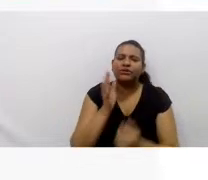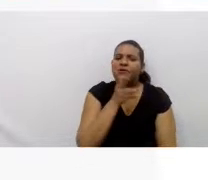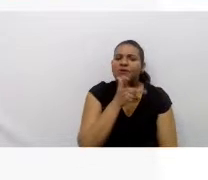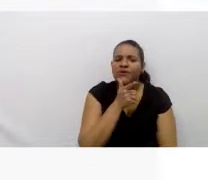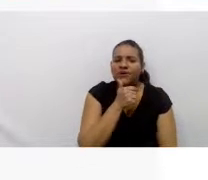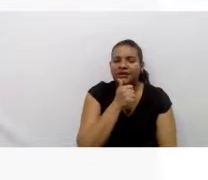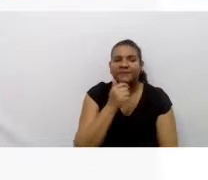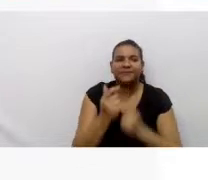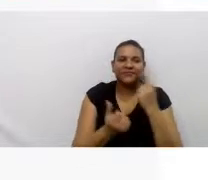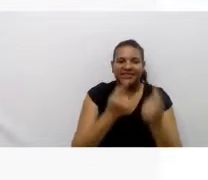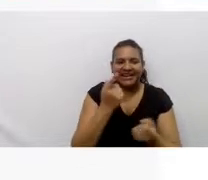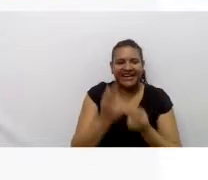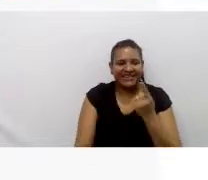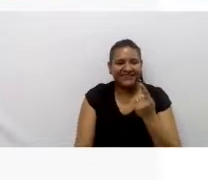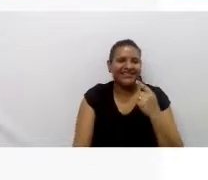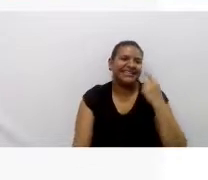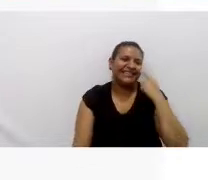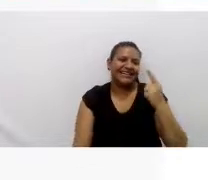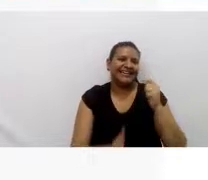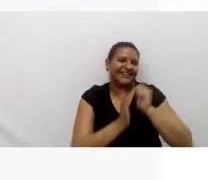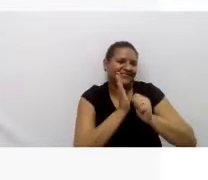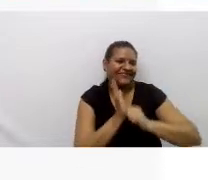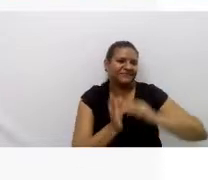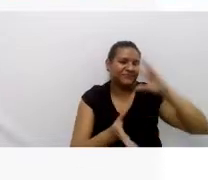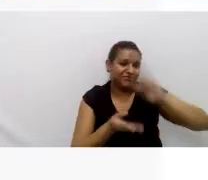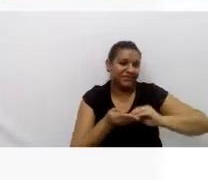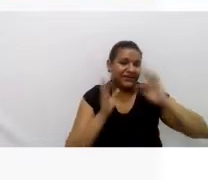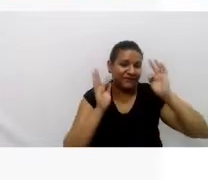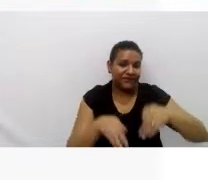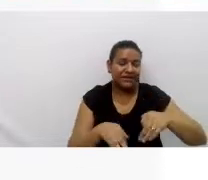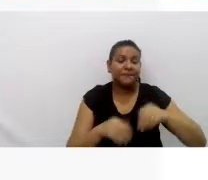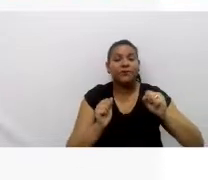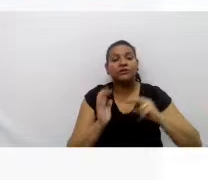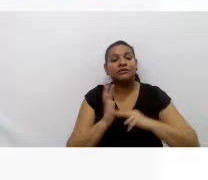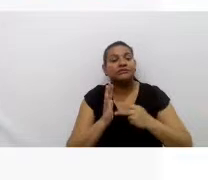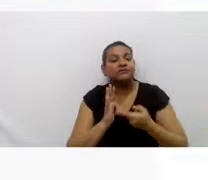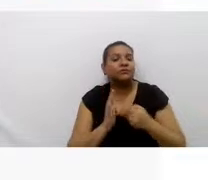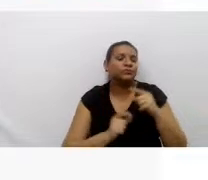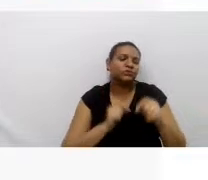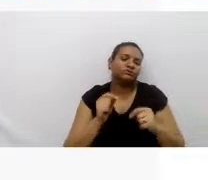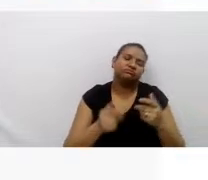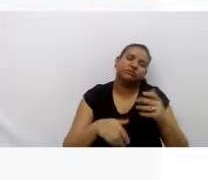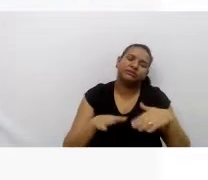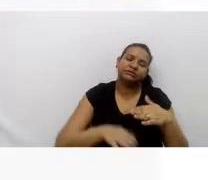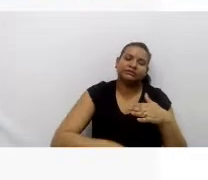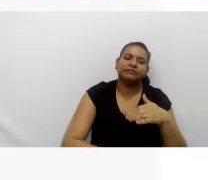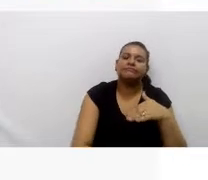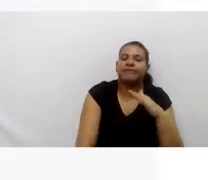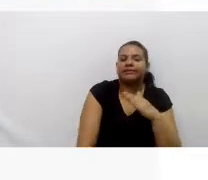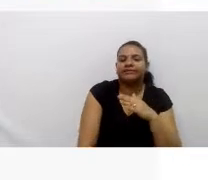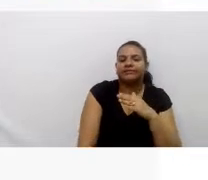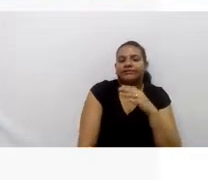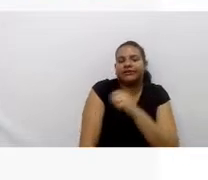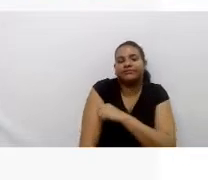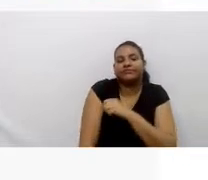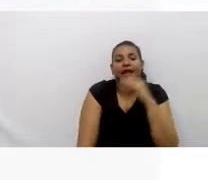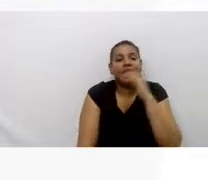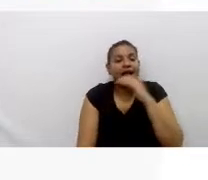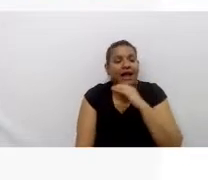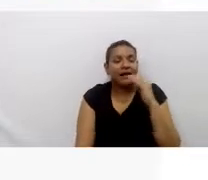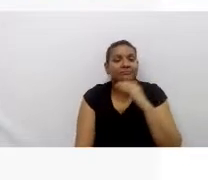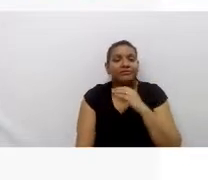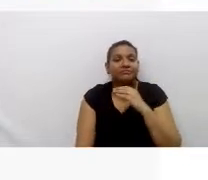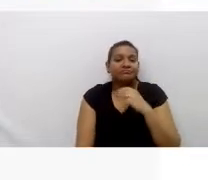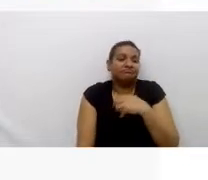amount of time, which can mean faster learners can feel held up and a little bit bored, and slower learners can feel